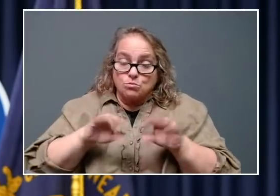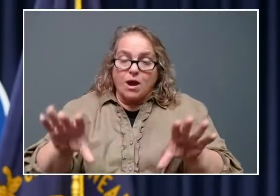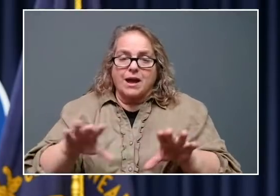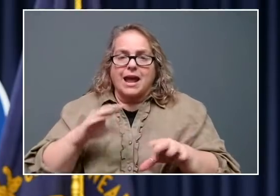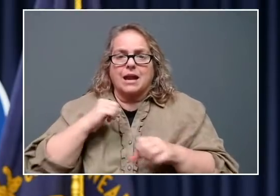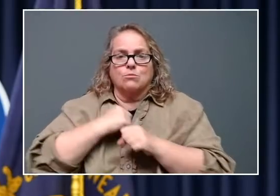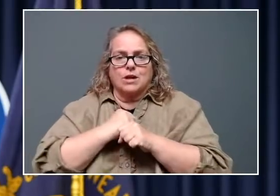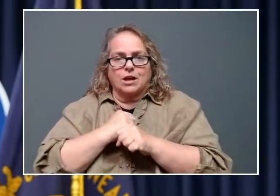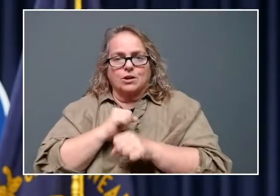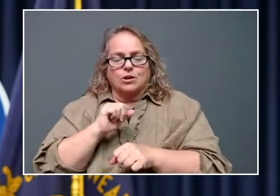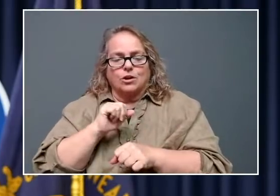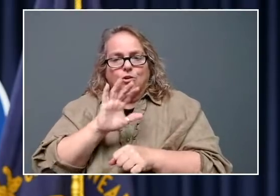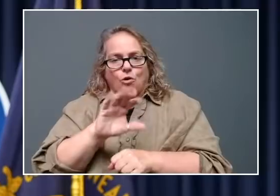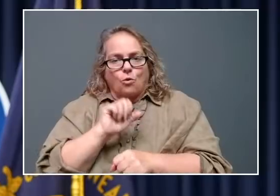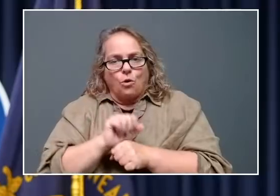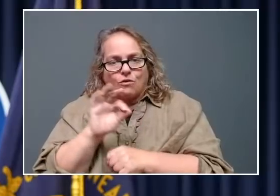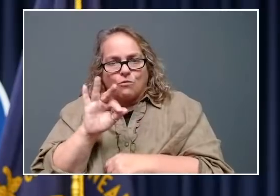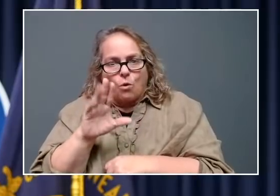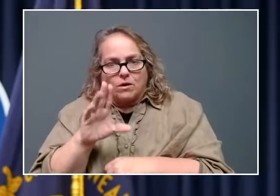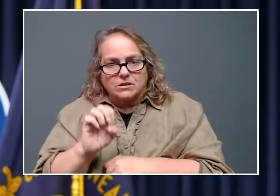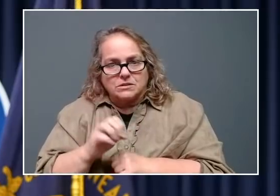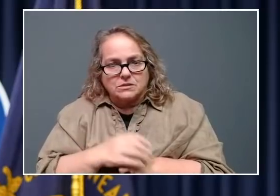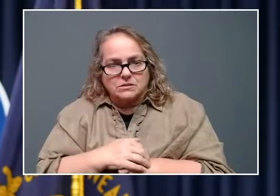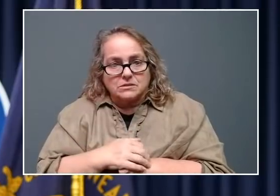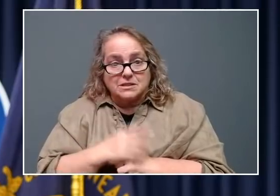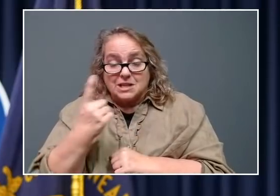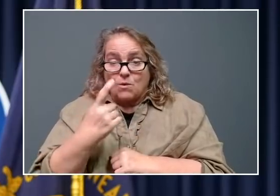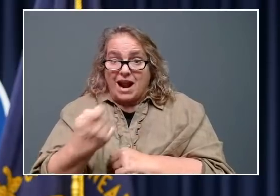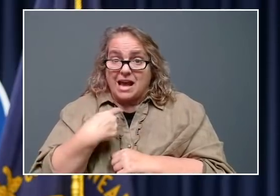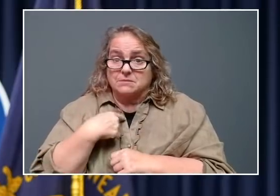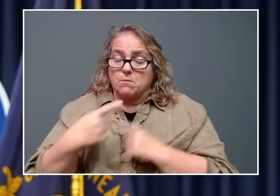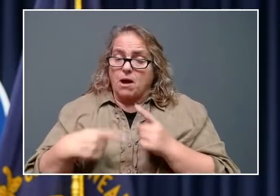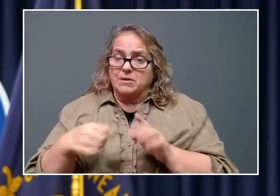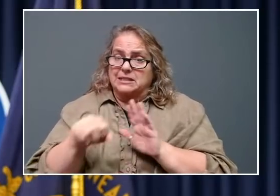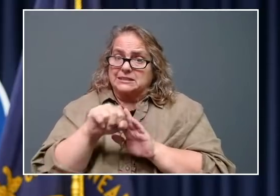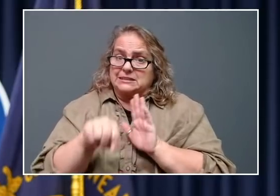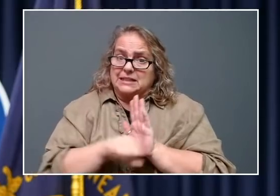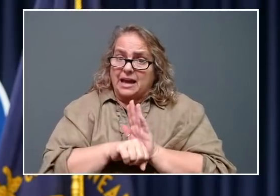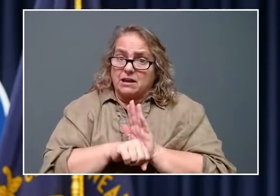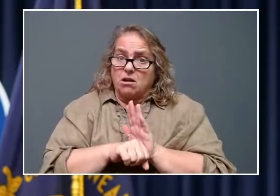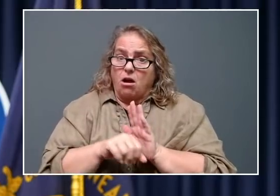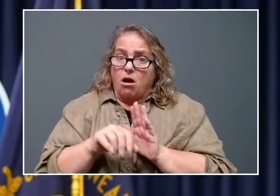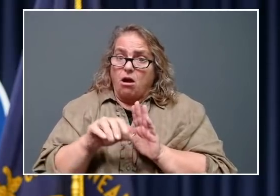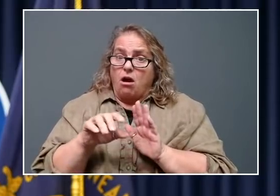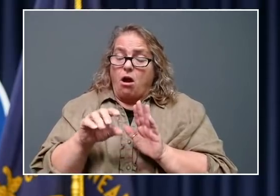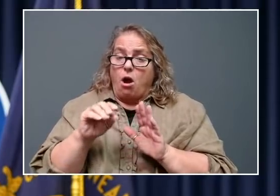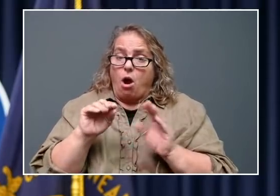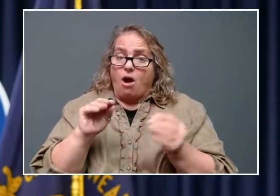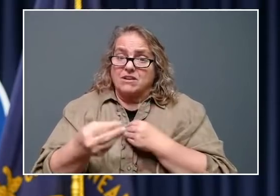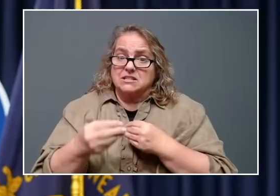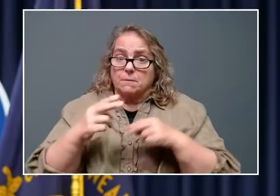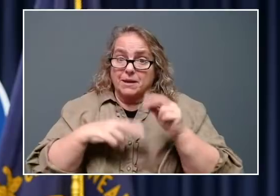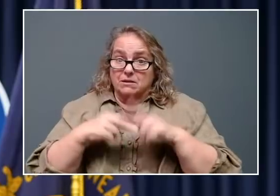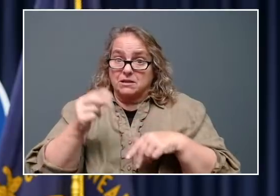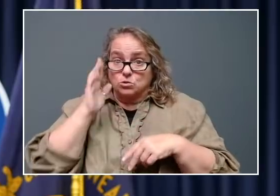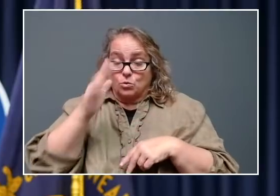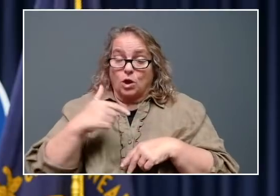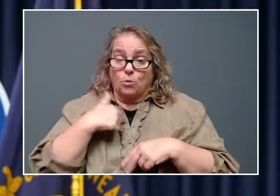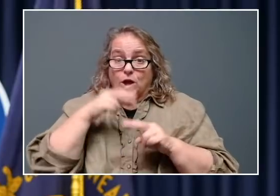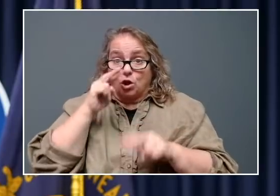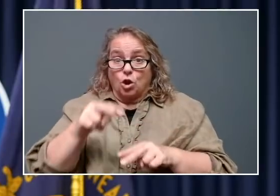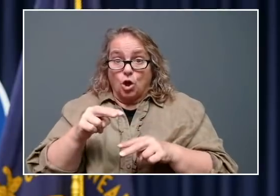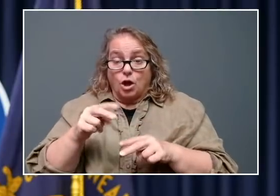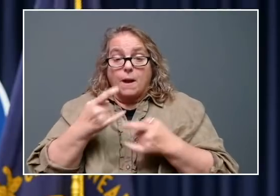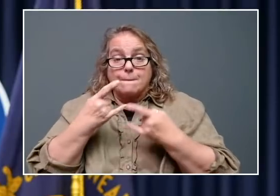down, what about state office buildings? Would we go to mask optional? And what I was looking at is, number one, we need enough time, but